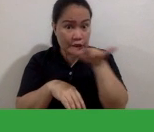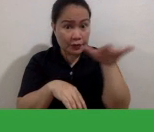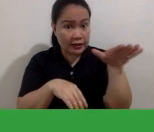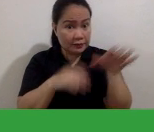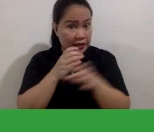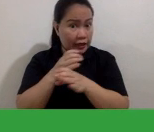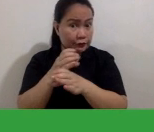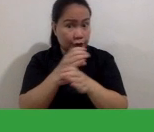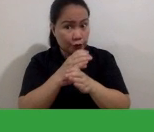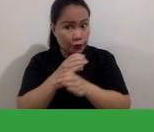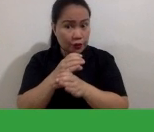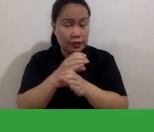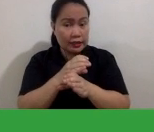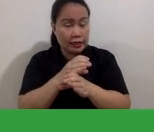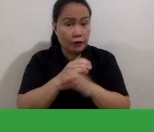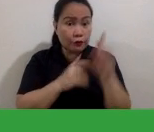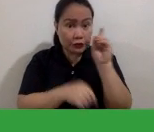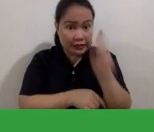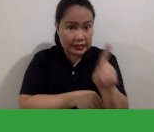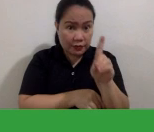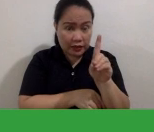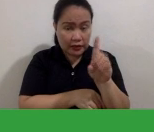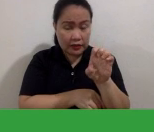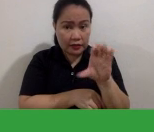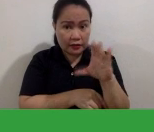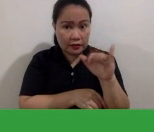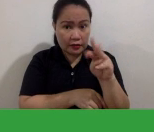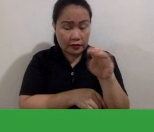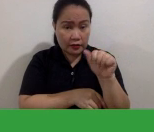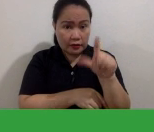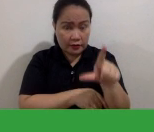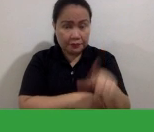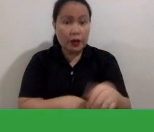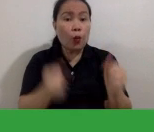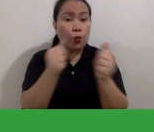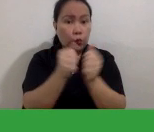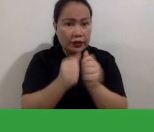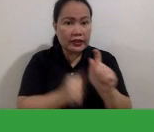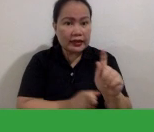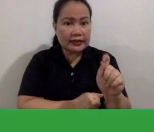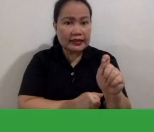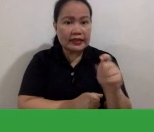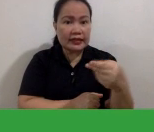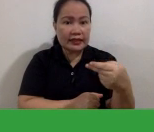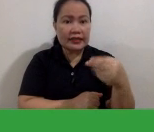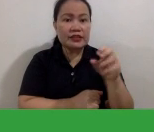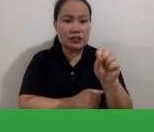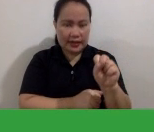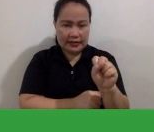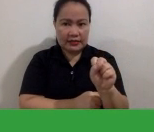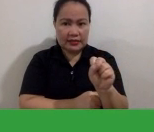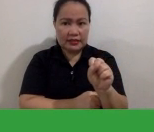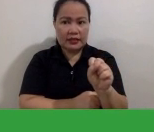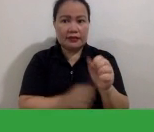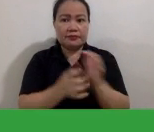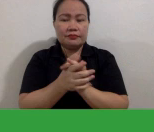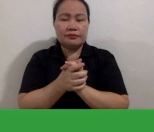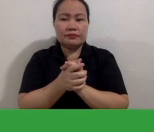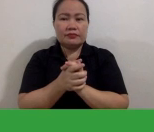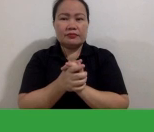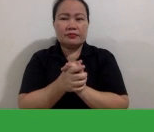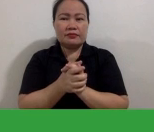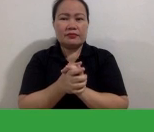spelling for decimal numbers, THS po. Okay? So, yung iba siguro